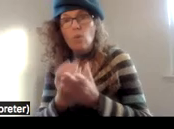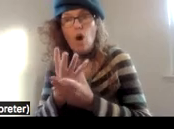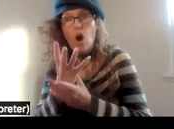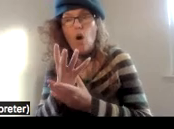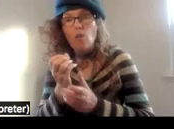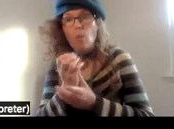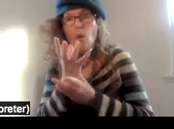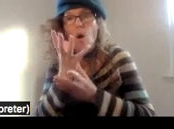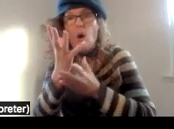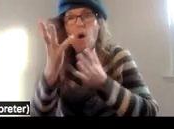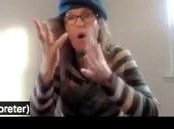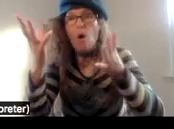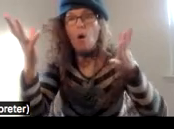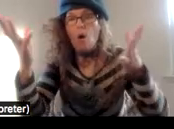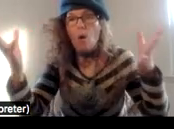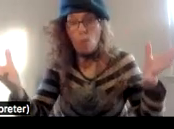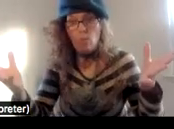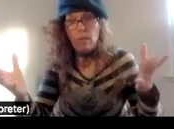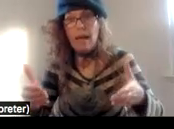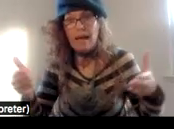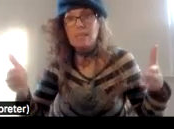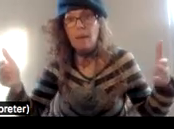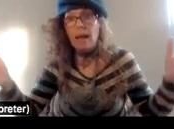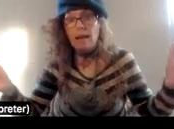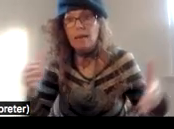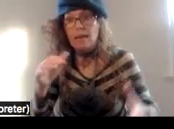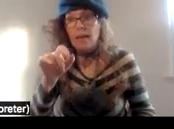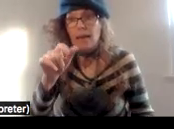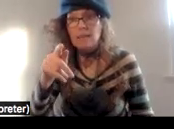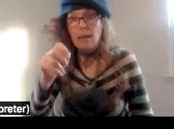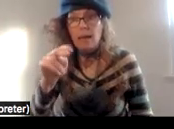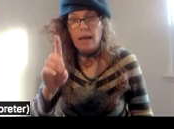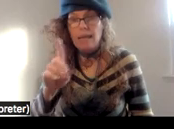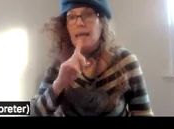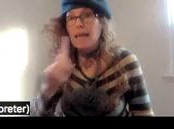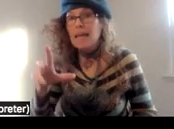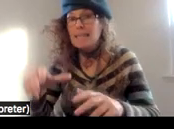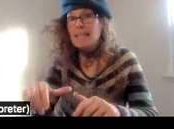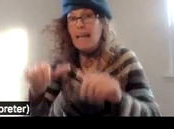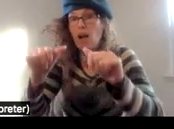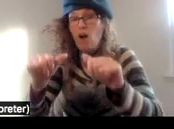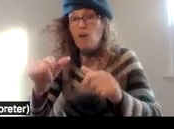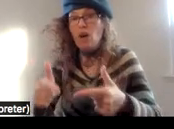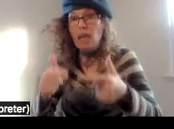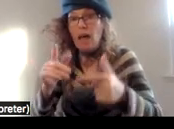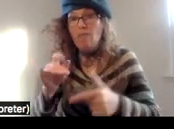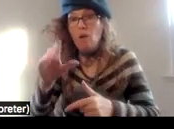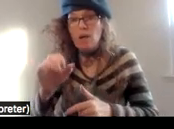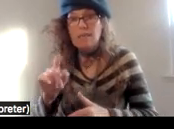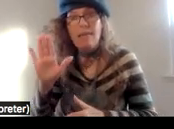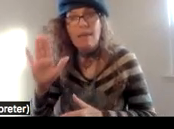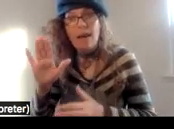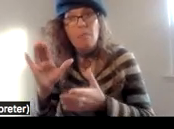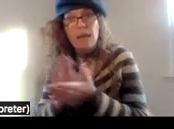is to expand it's a takeover life force they believe it's it's part of the ai